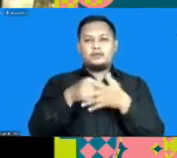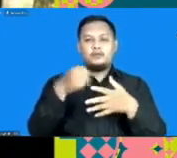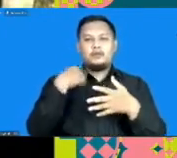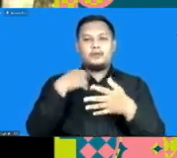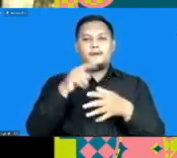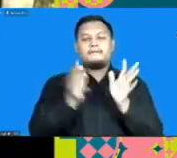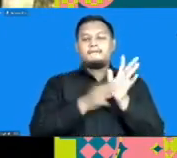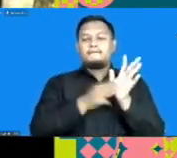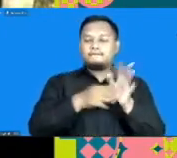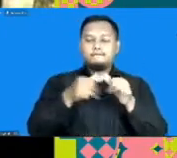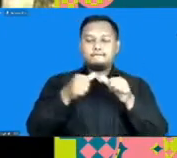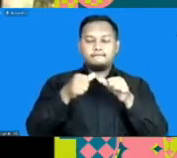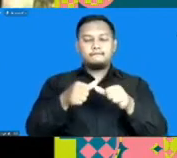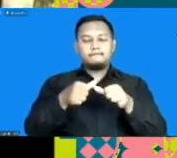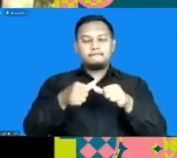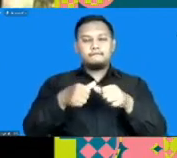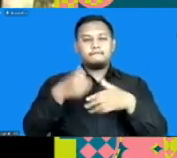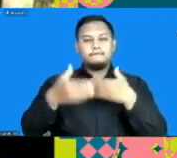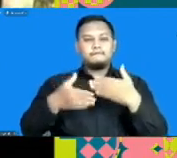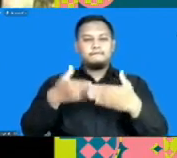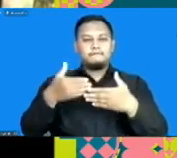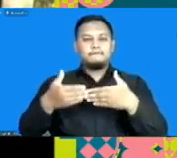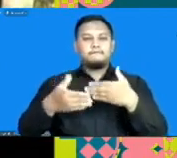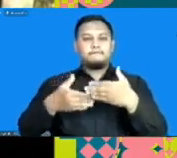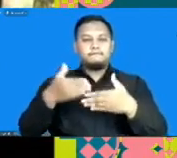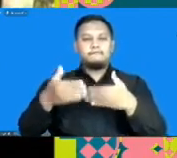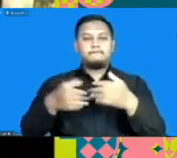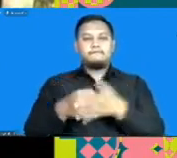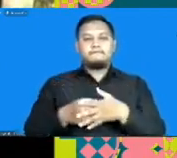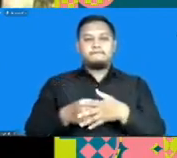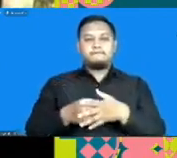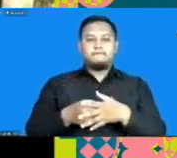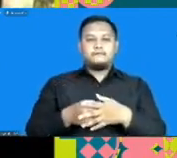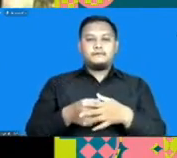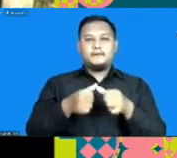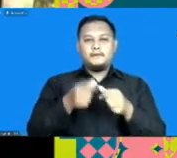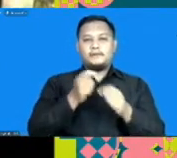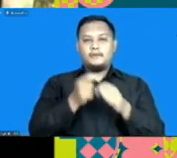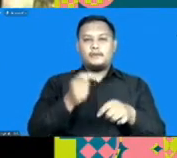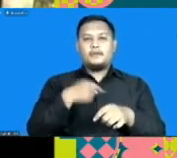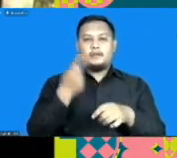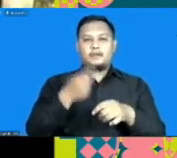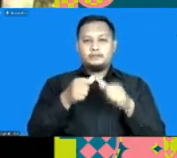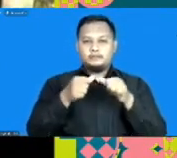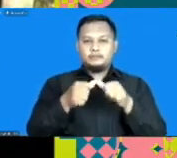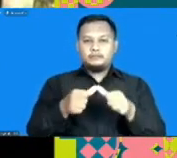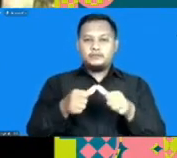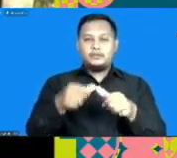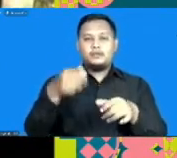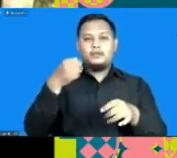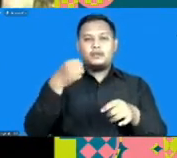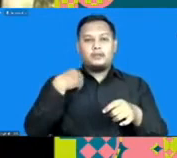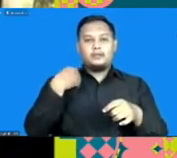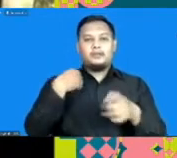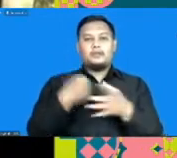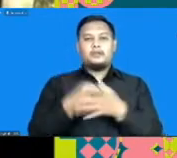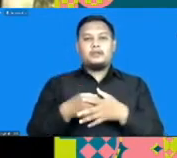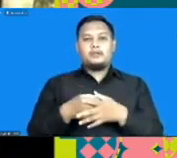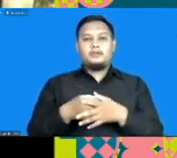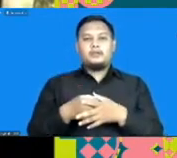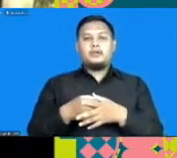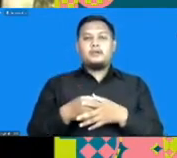us to survival mode constantly made us all fed up and need to